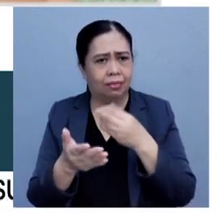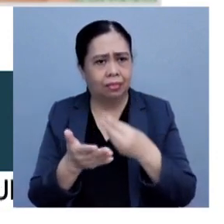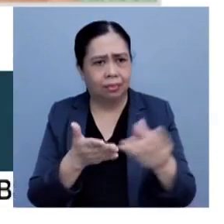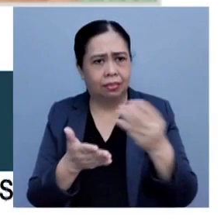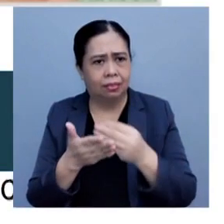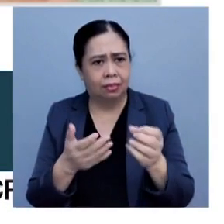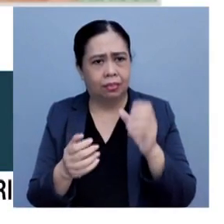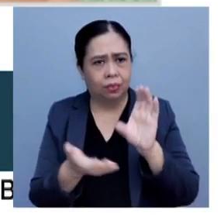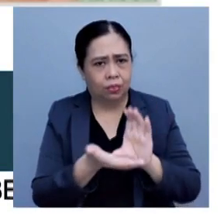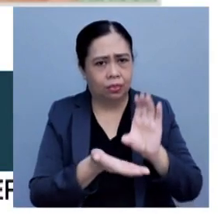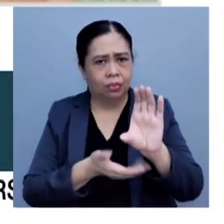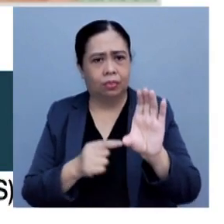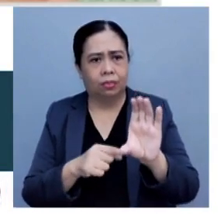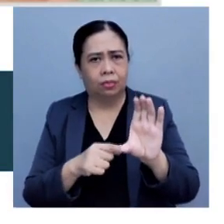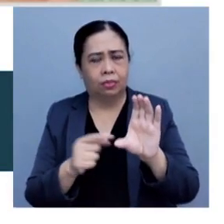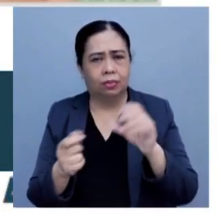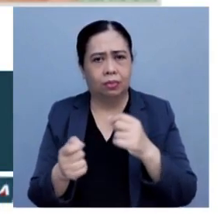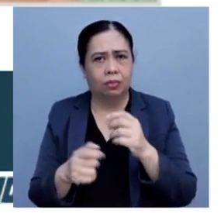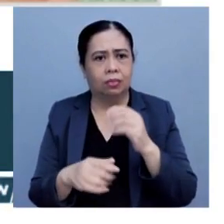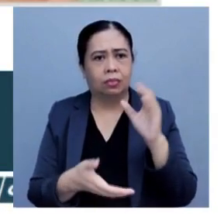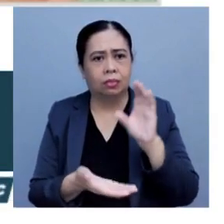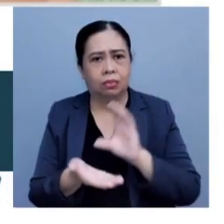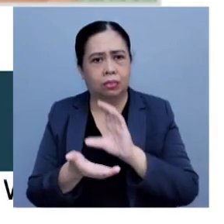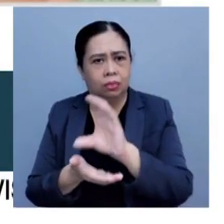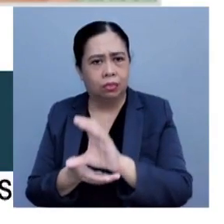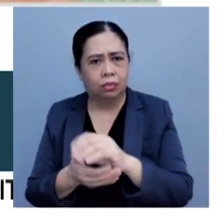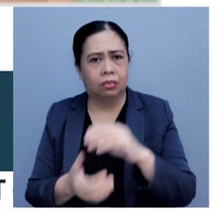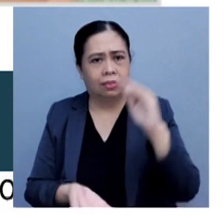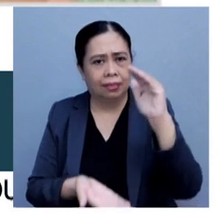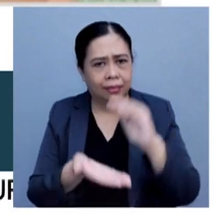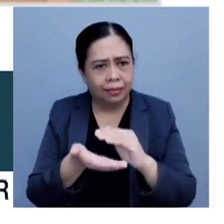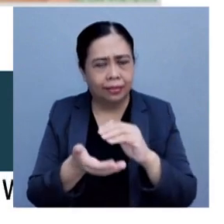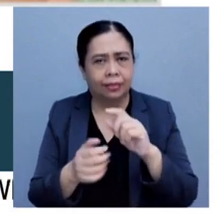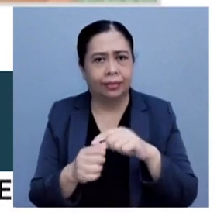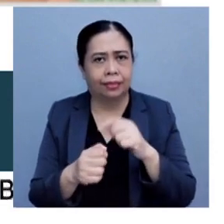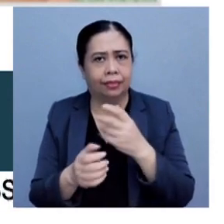because, and therefore we should not spend them. And